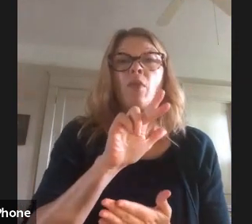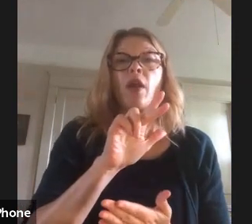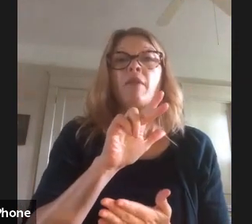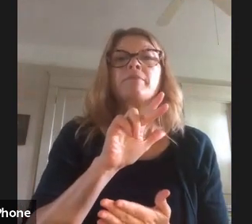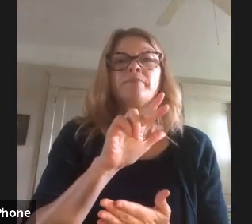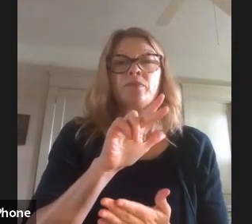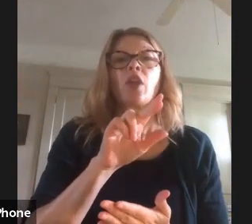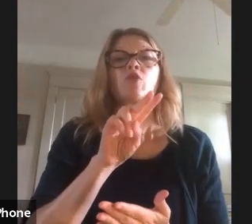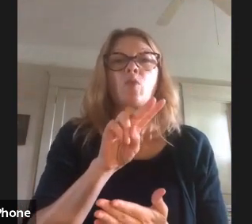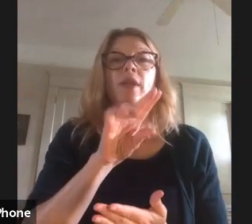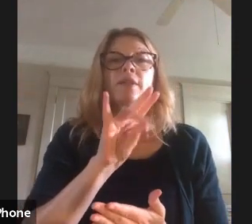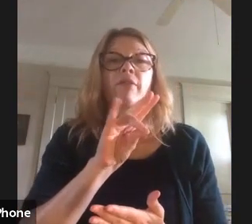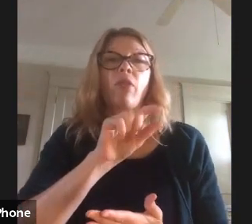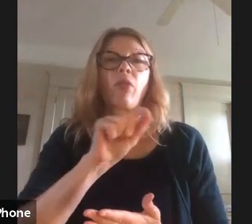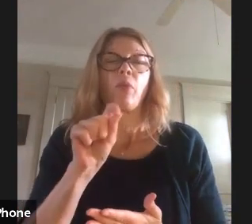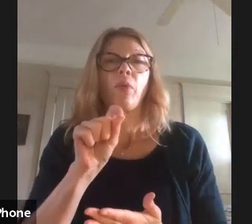39.